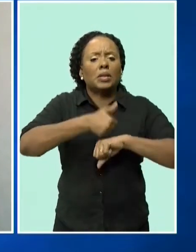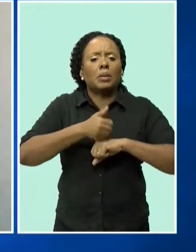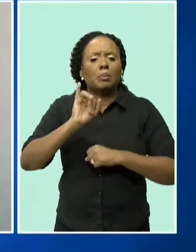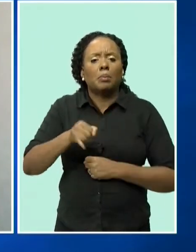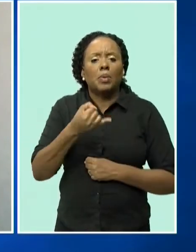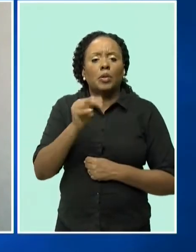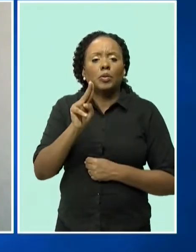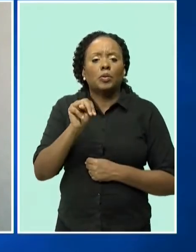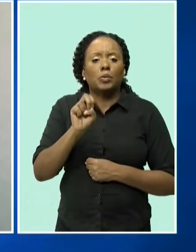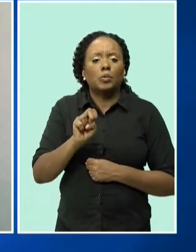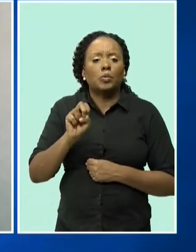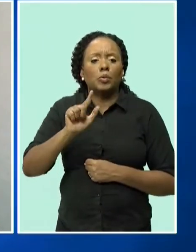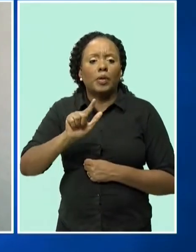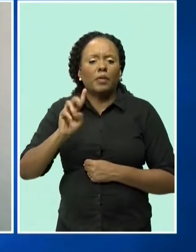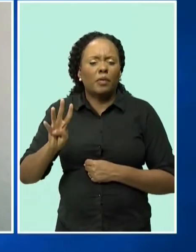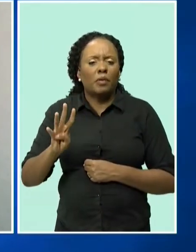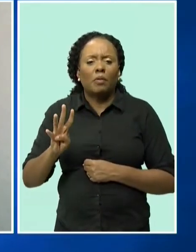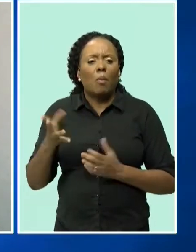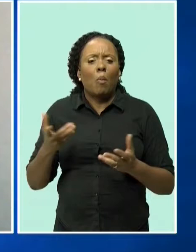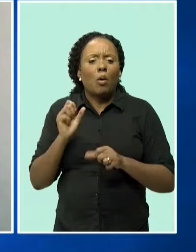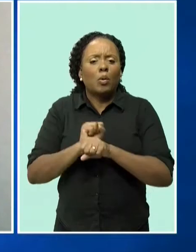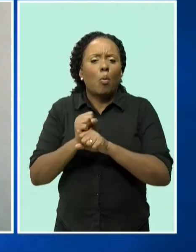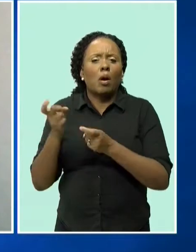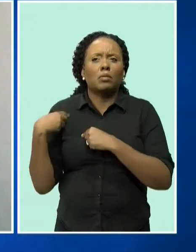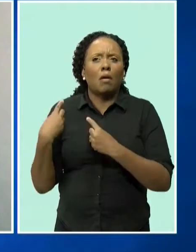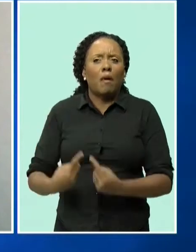Tell us about some of the work that's been done so far.